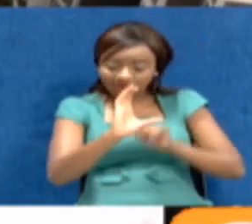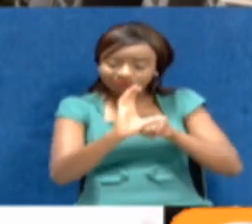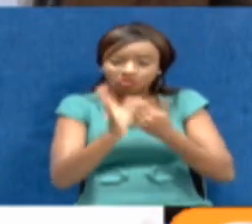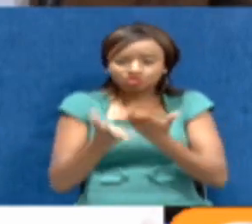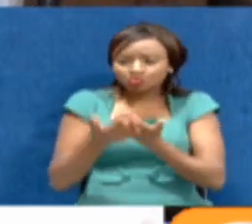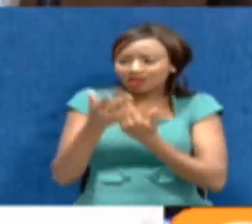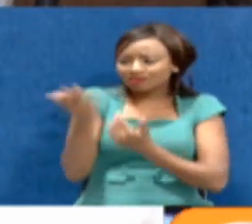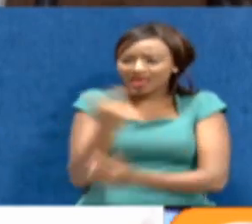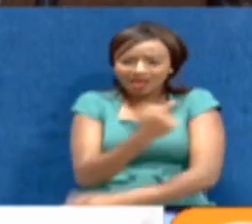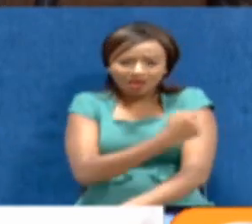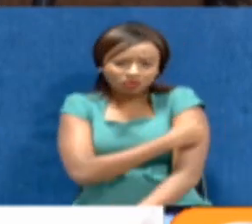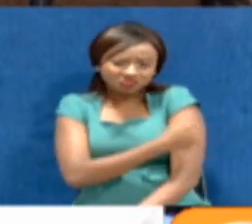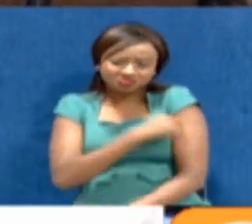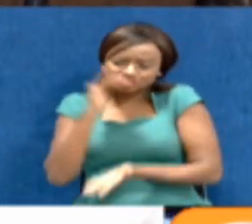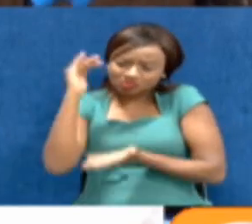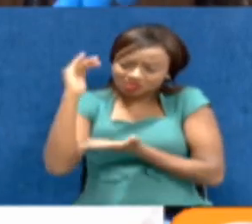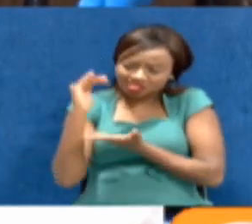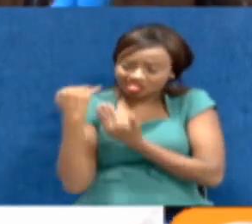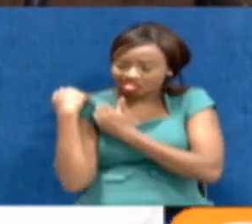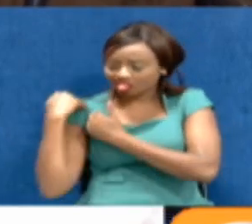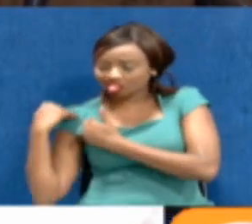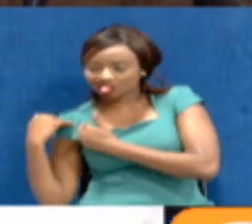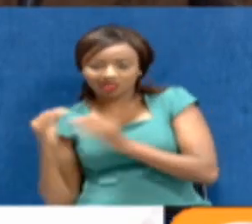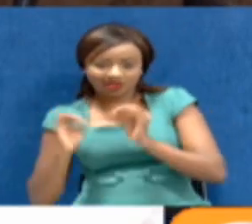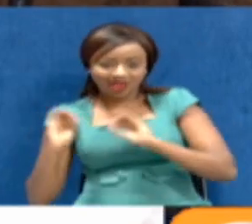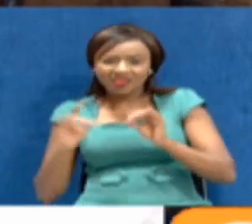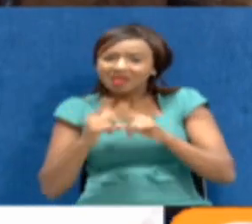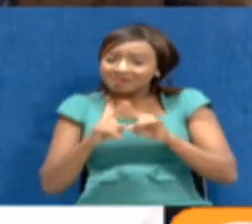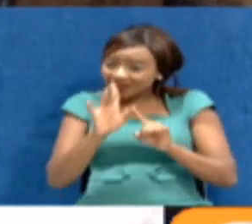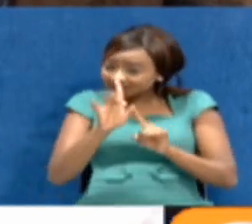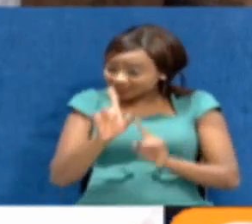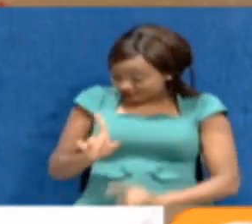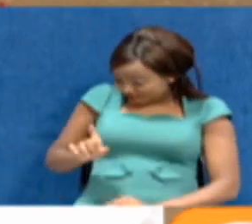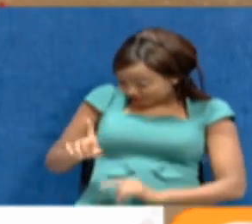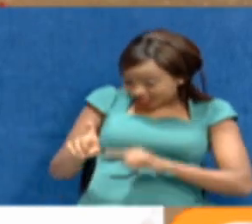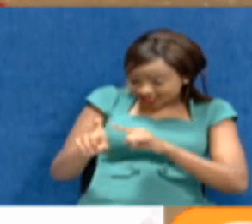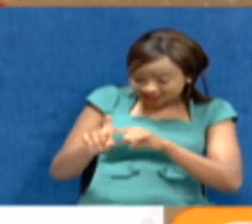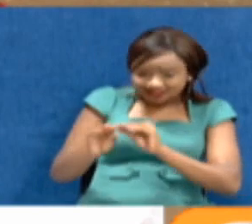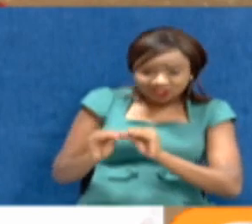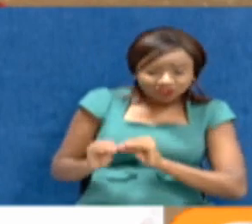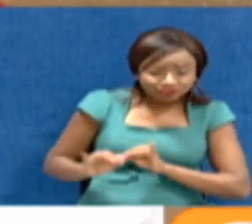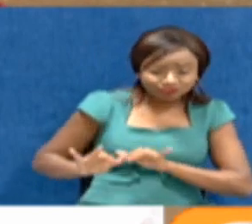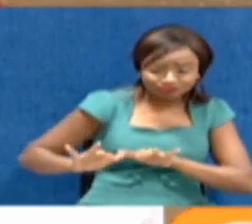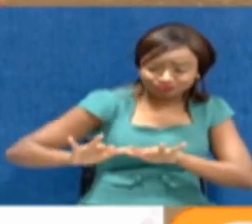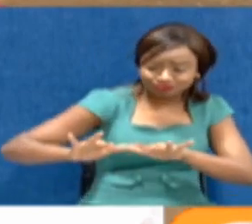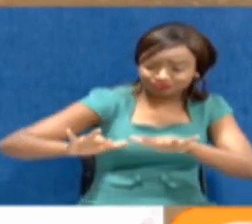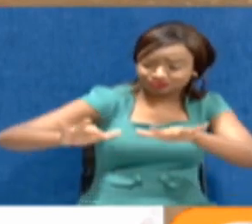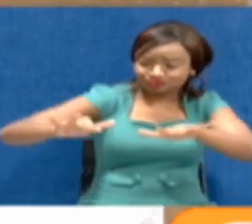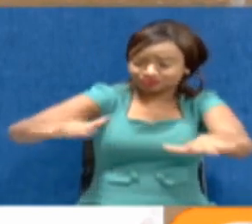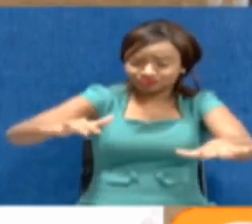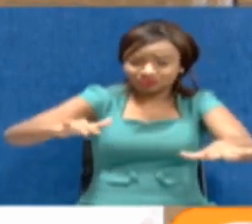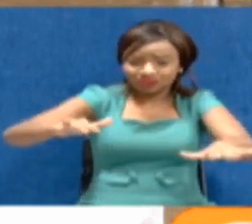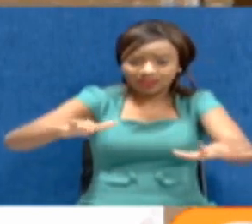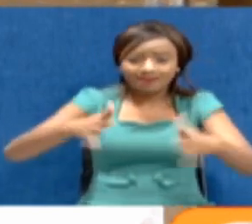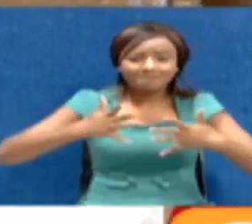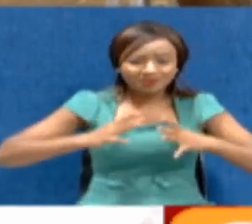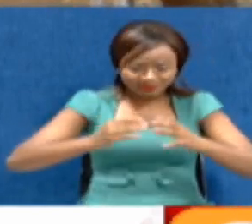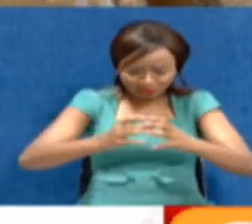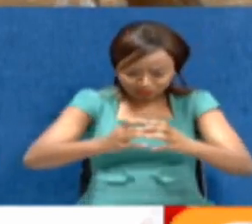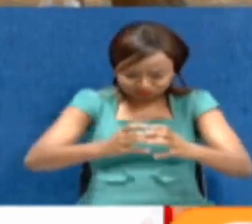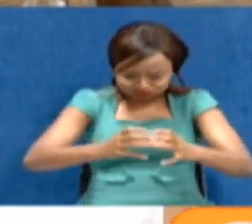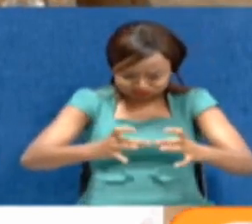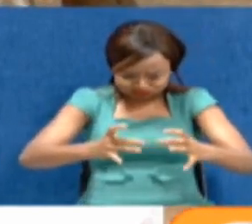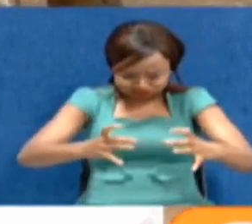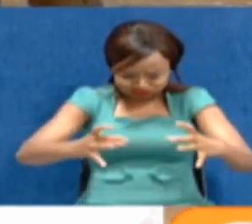health facilities, the virus continues to spread deep into the population, increasing the number of people in need